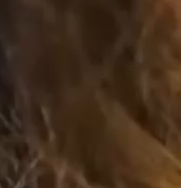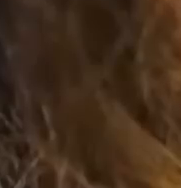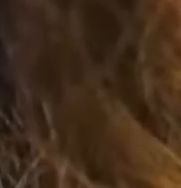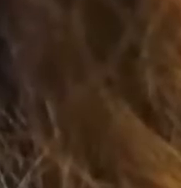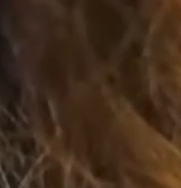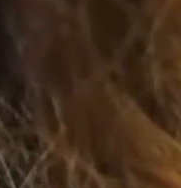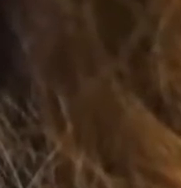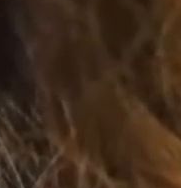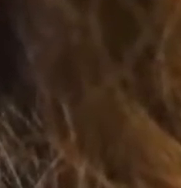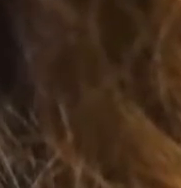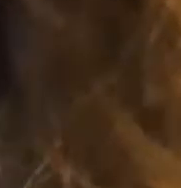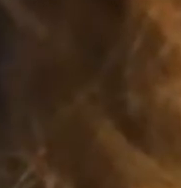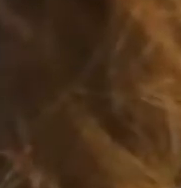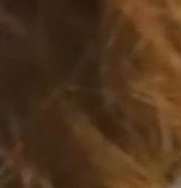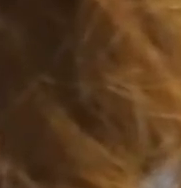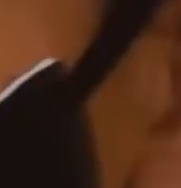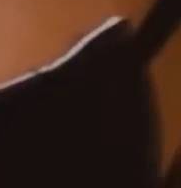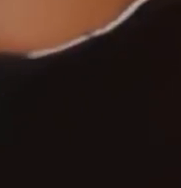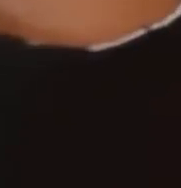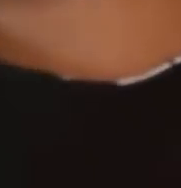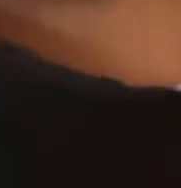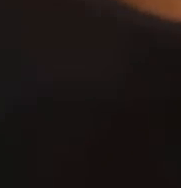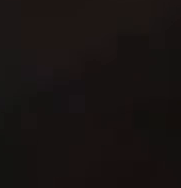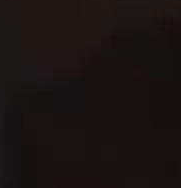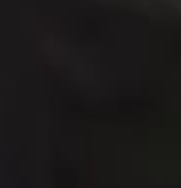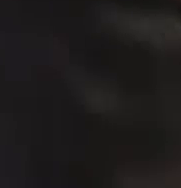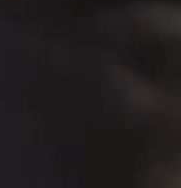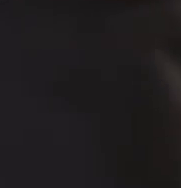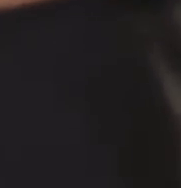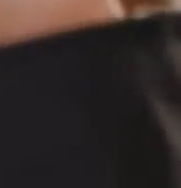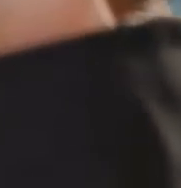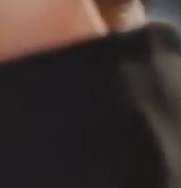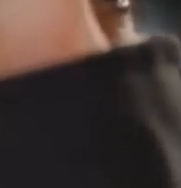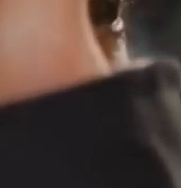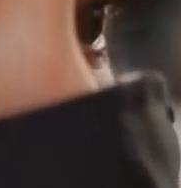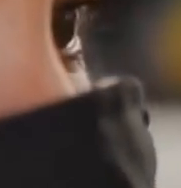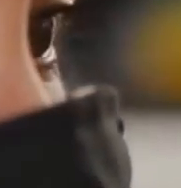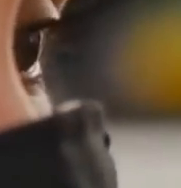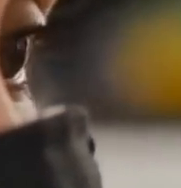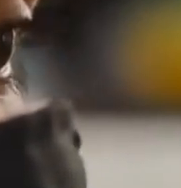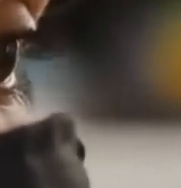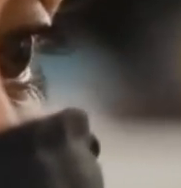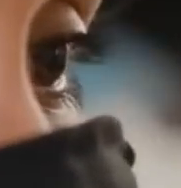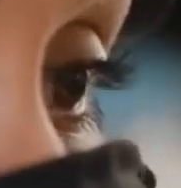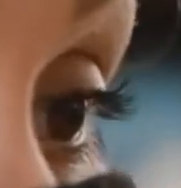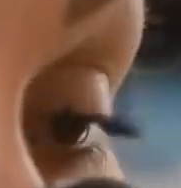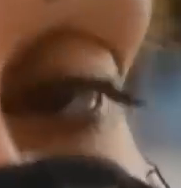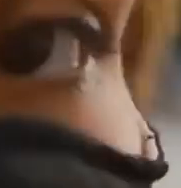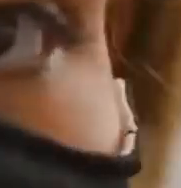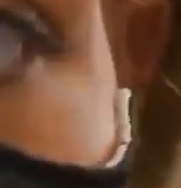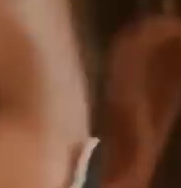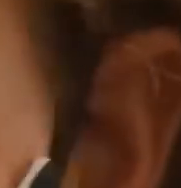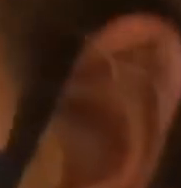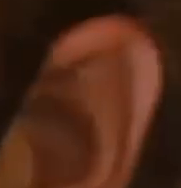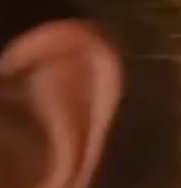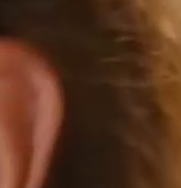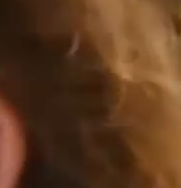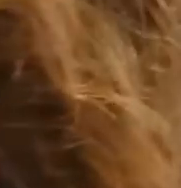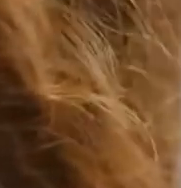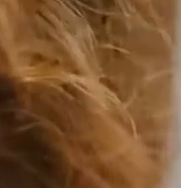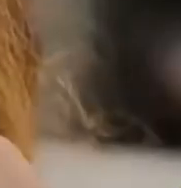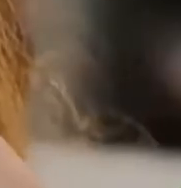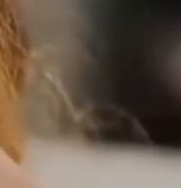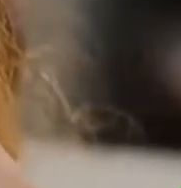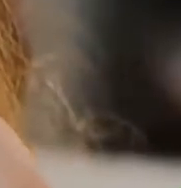with ties or ear loops. You should be able to breathe through your mask, although you may find it a little hot because of your own